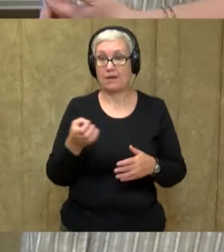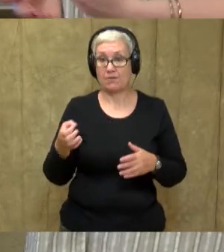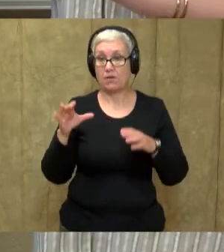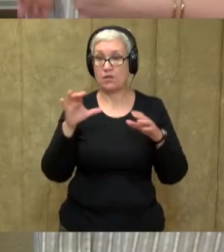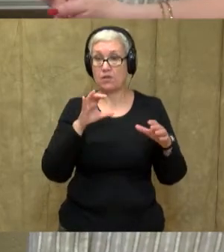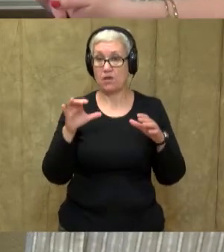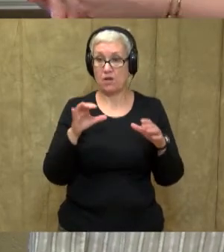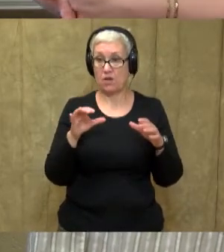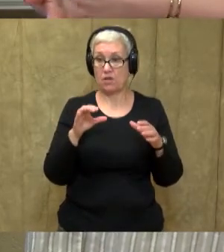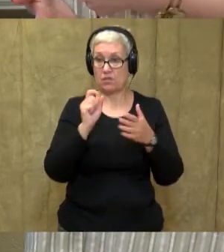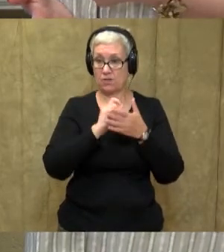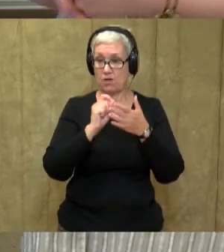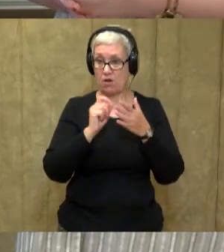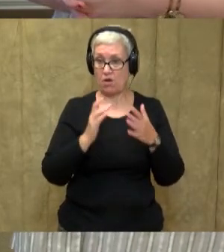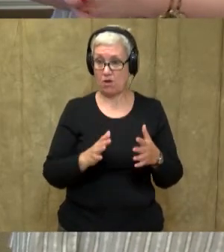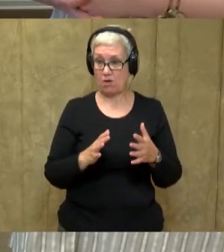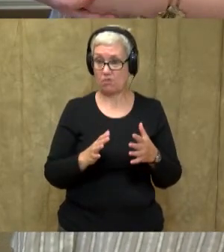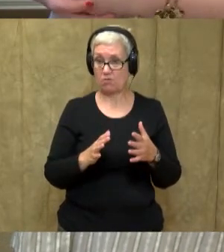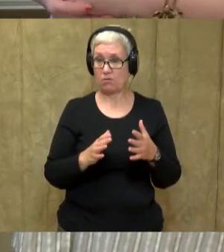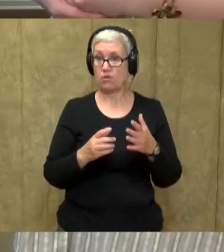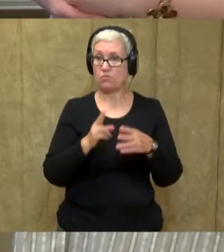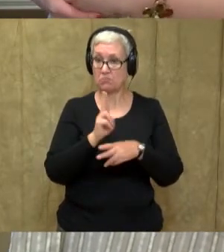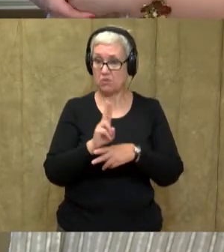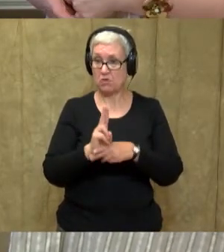author use to justify his claim?